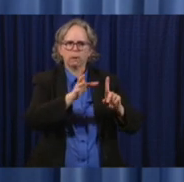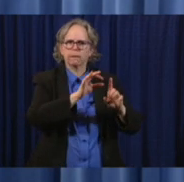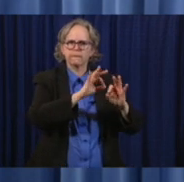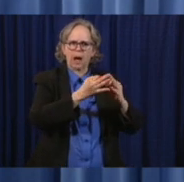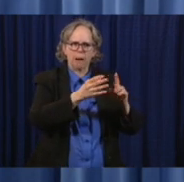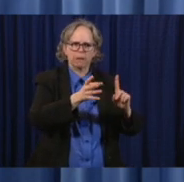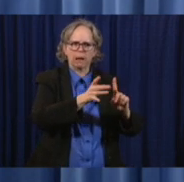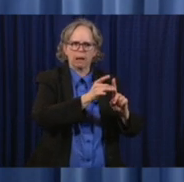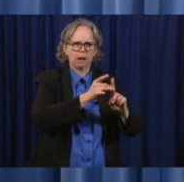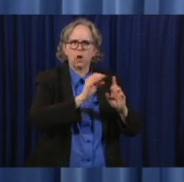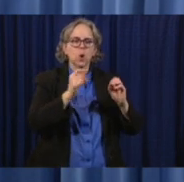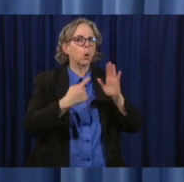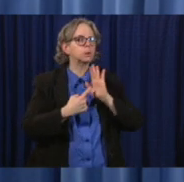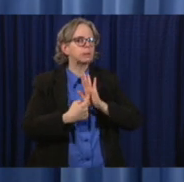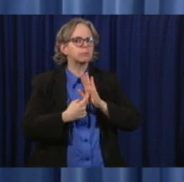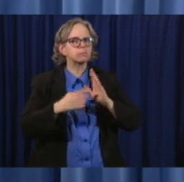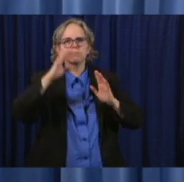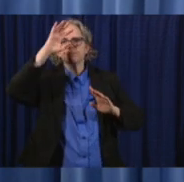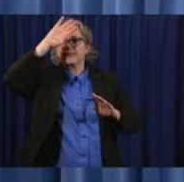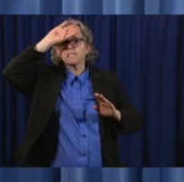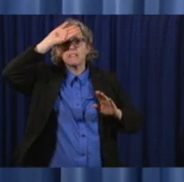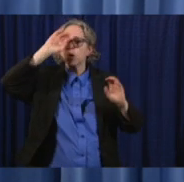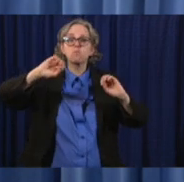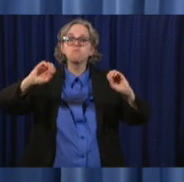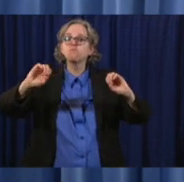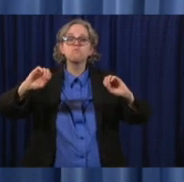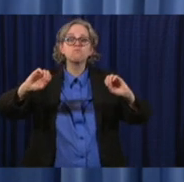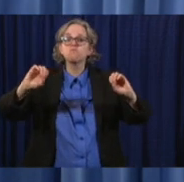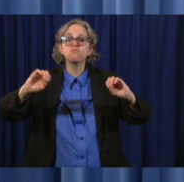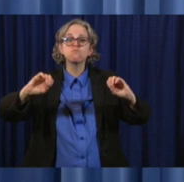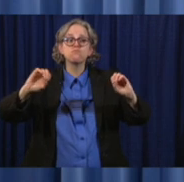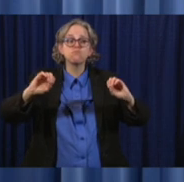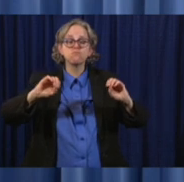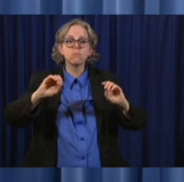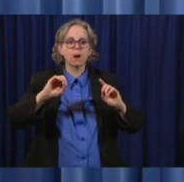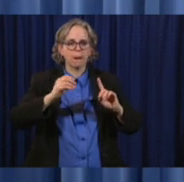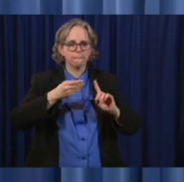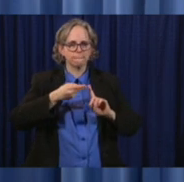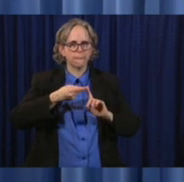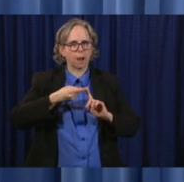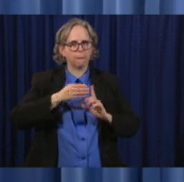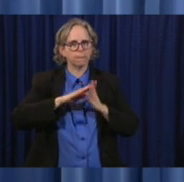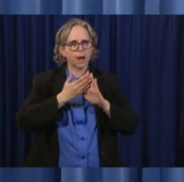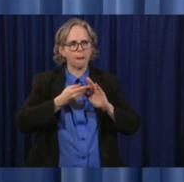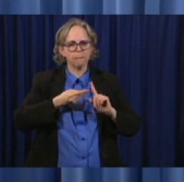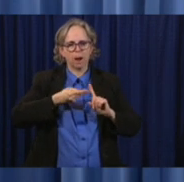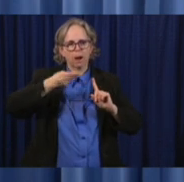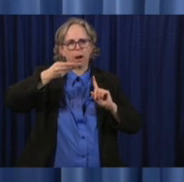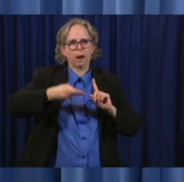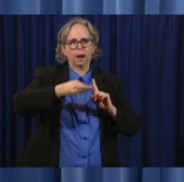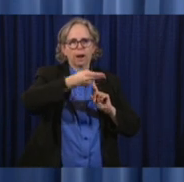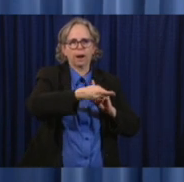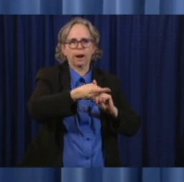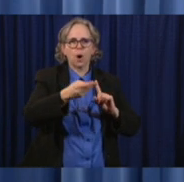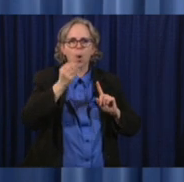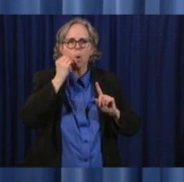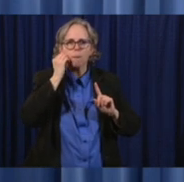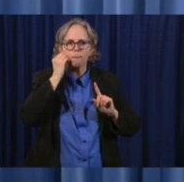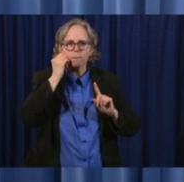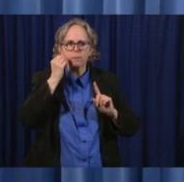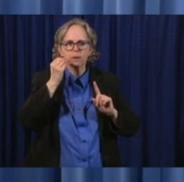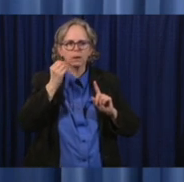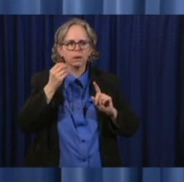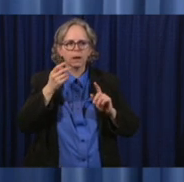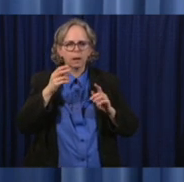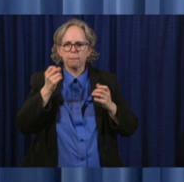don't have the temperature, so they're not excluded. But they're carrying it. And then they spread it. And then it goes back to 10 families or 20 families or